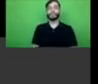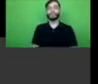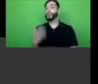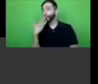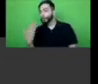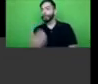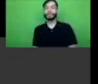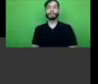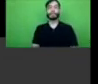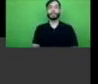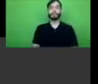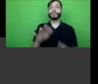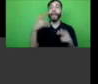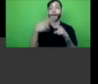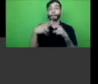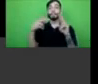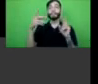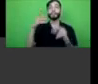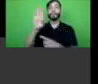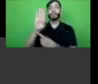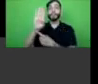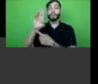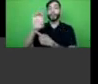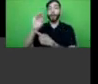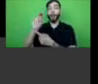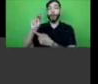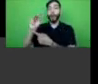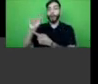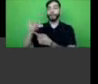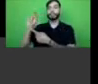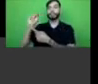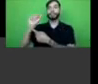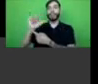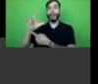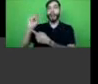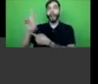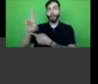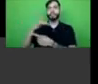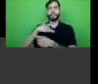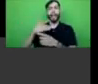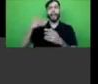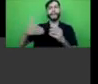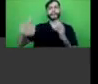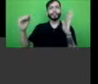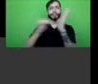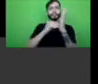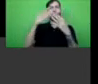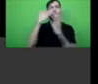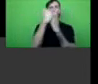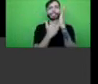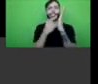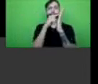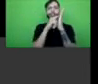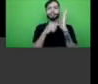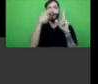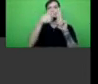The name Brianna Taylor is sometimes added to this list of hashtags. On March